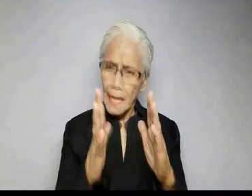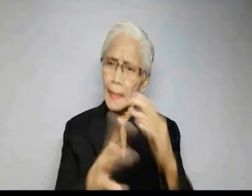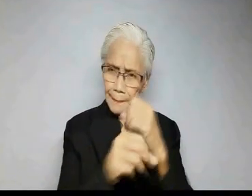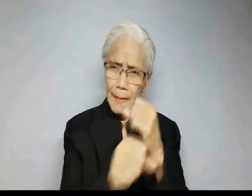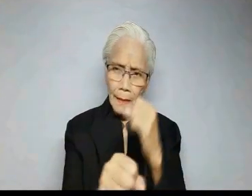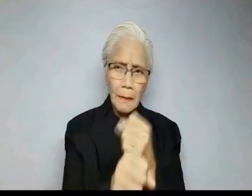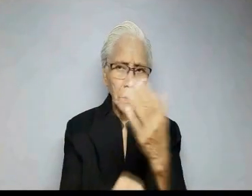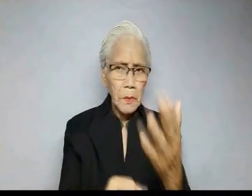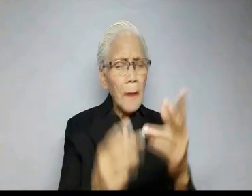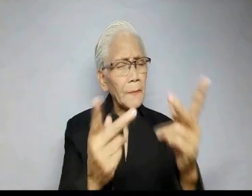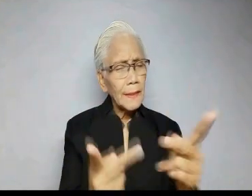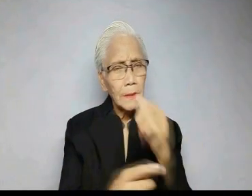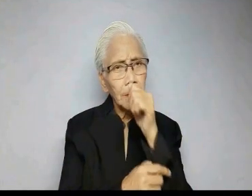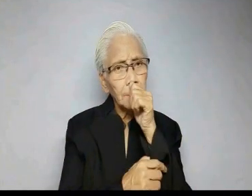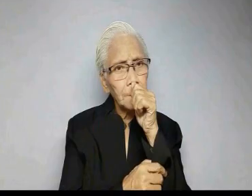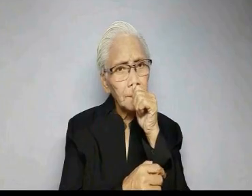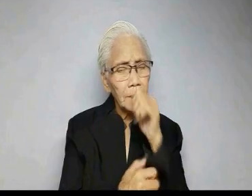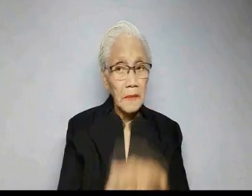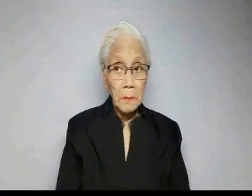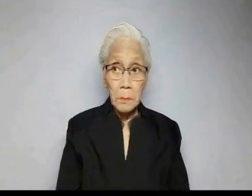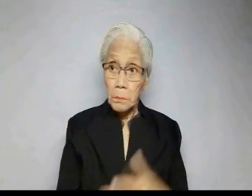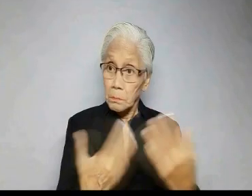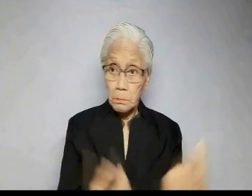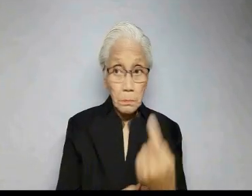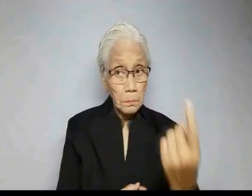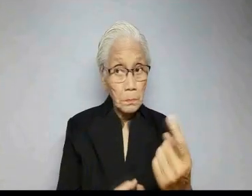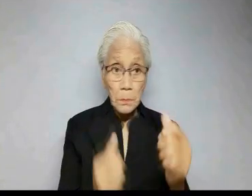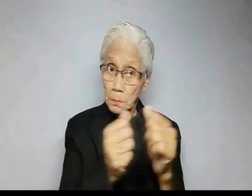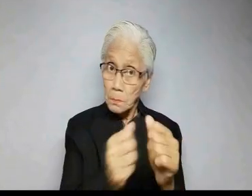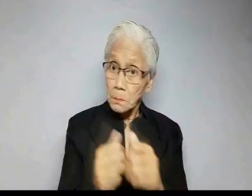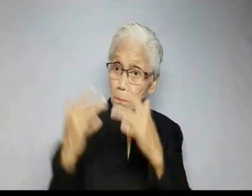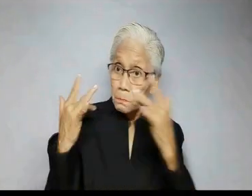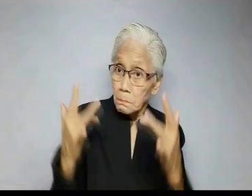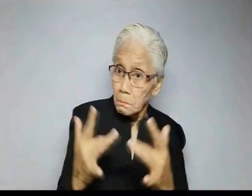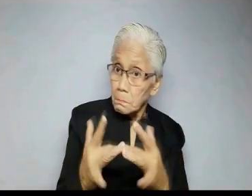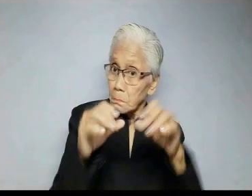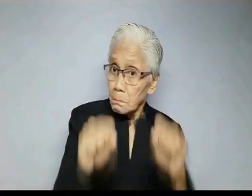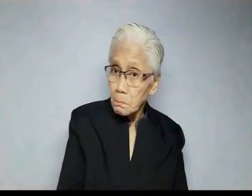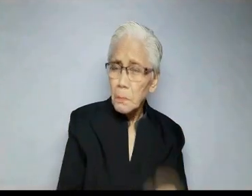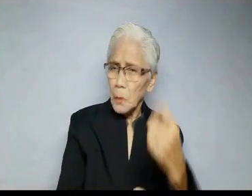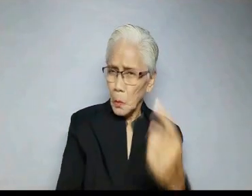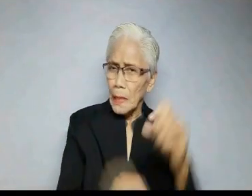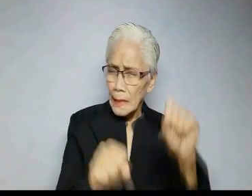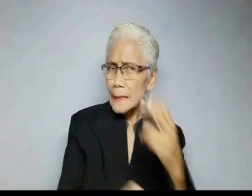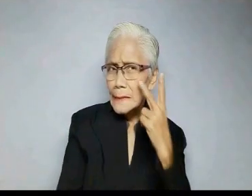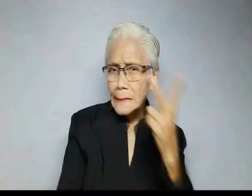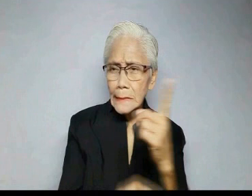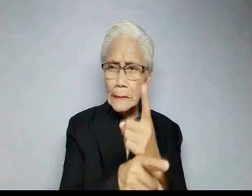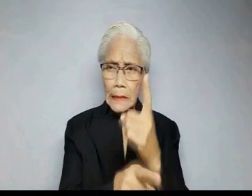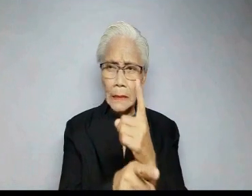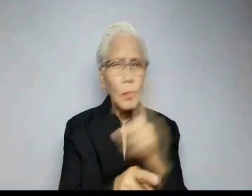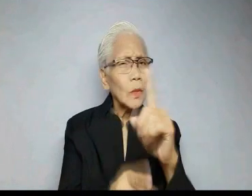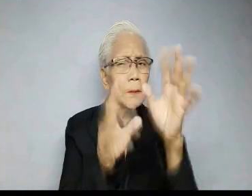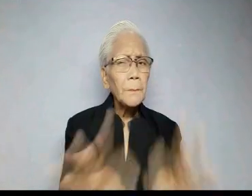Let me make you a present of a secret. It is only with the heart that one can see rightly.